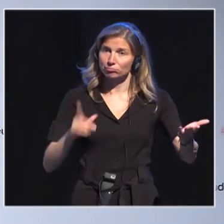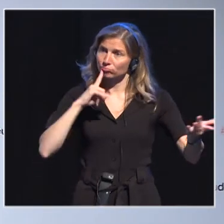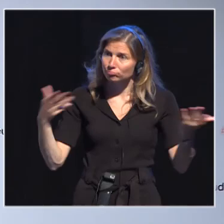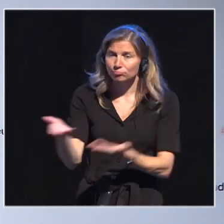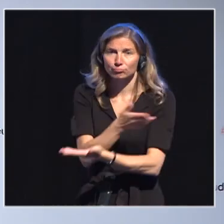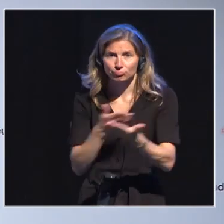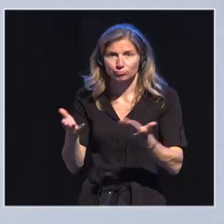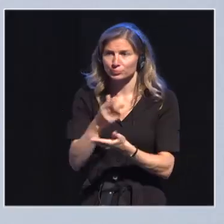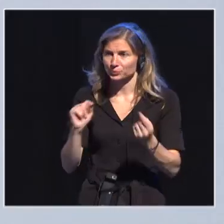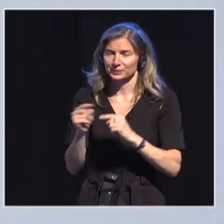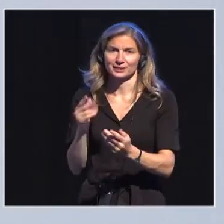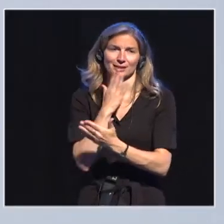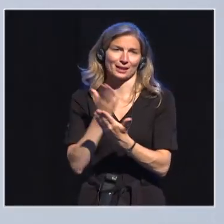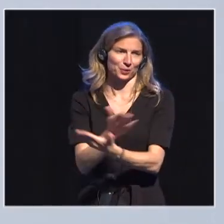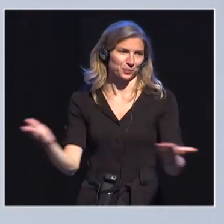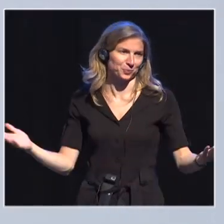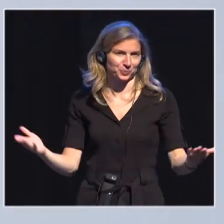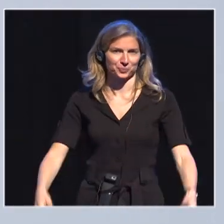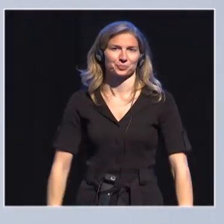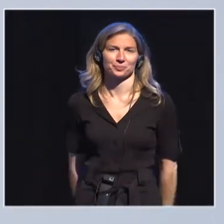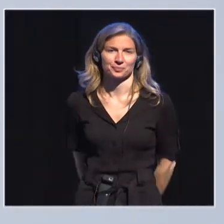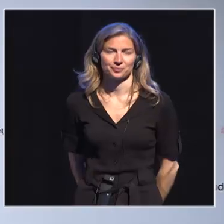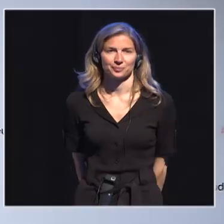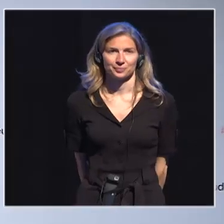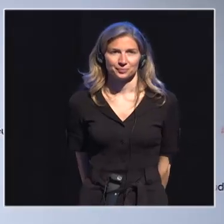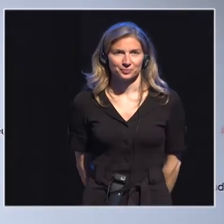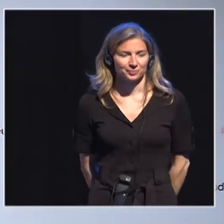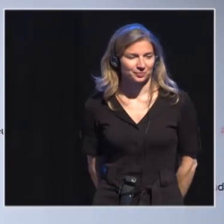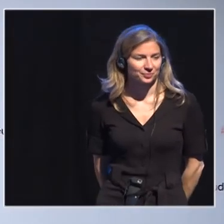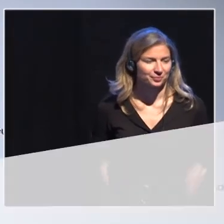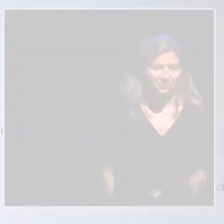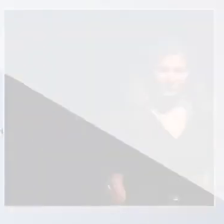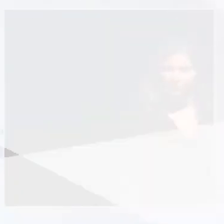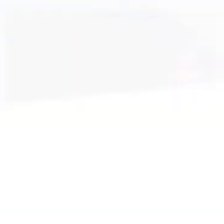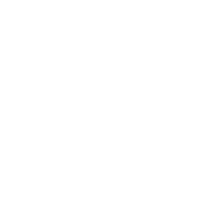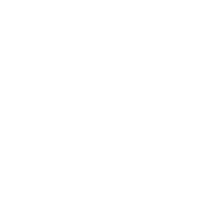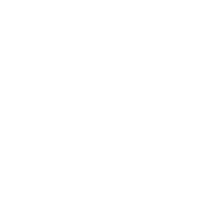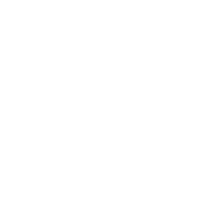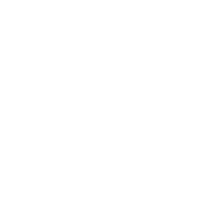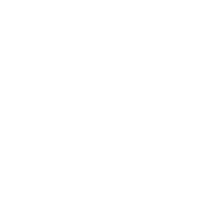insightful debate. Thank you very much.